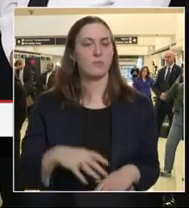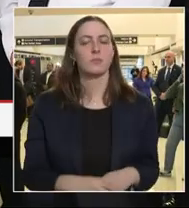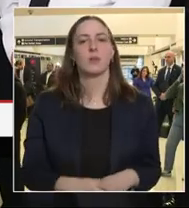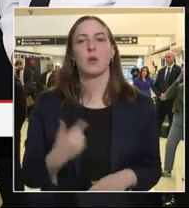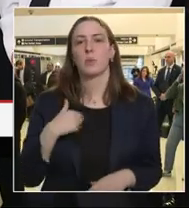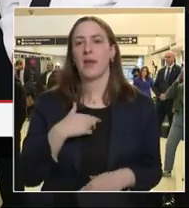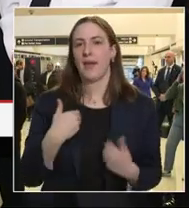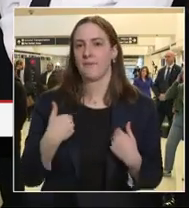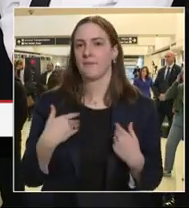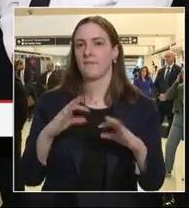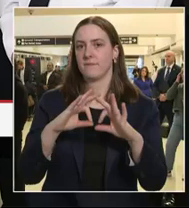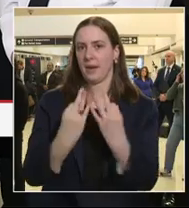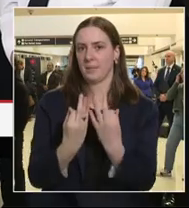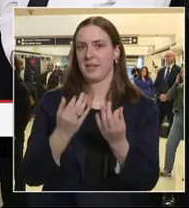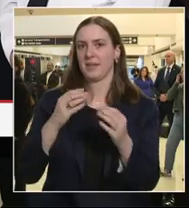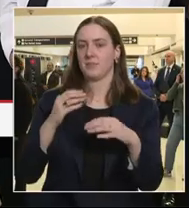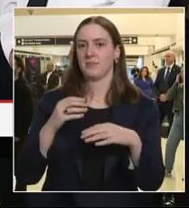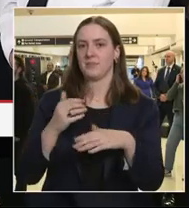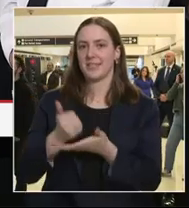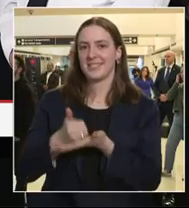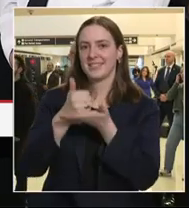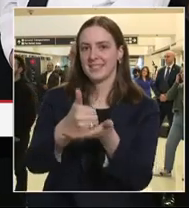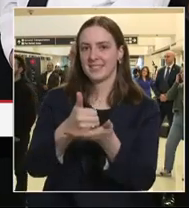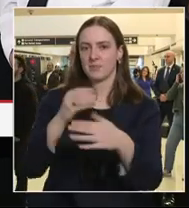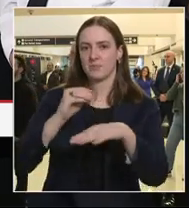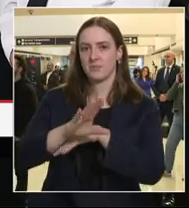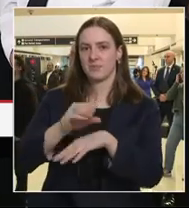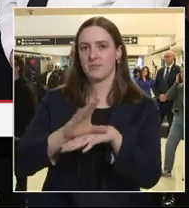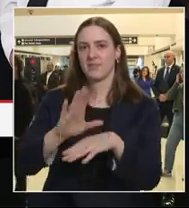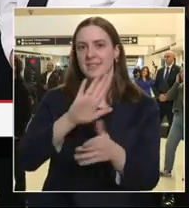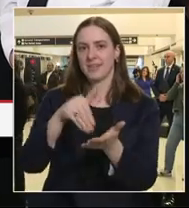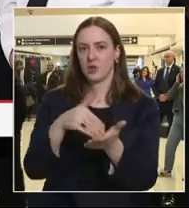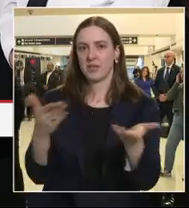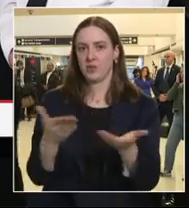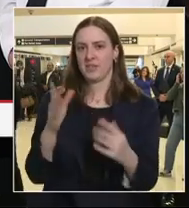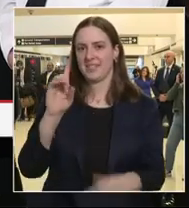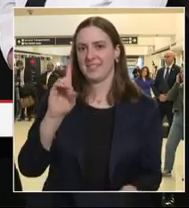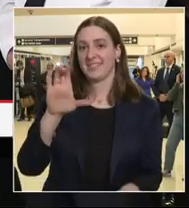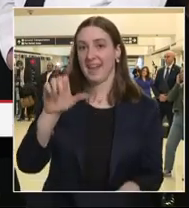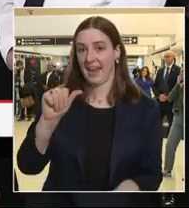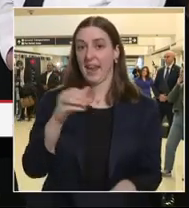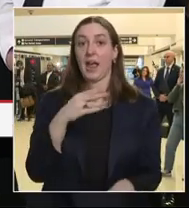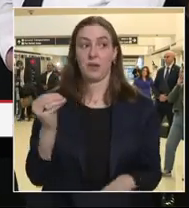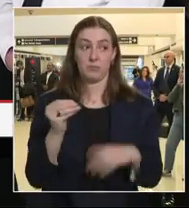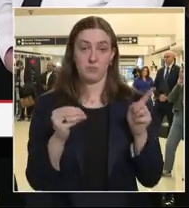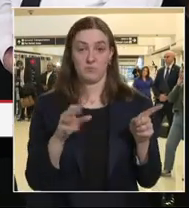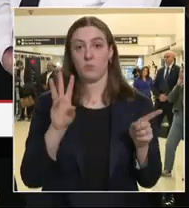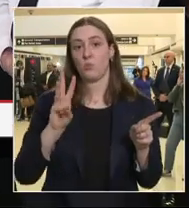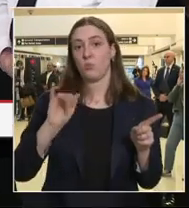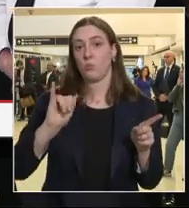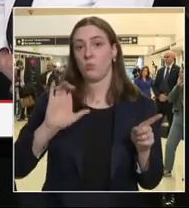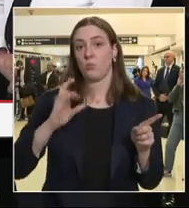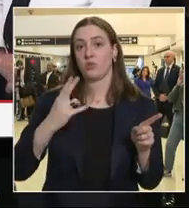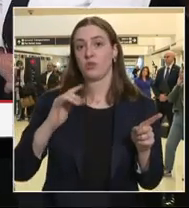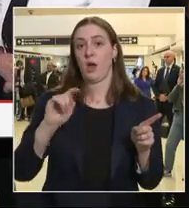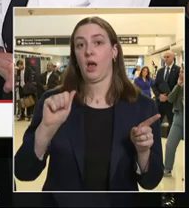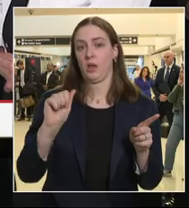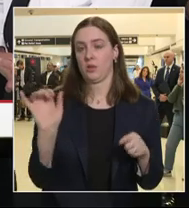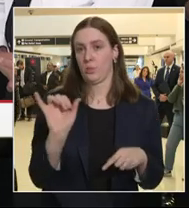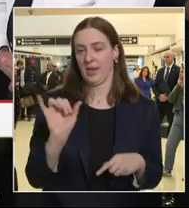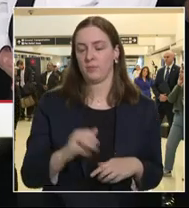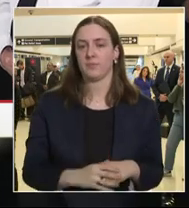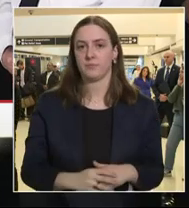assistance centers set up here in DCA. We do in Wichita as well. I'm not at liberty to give the